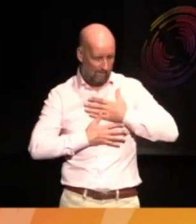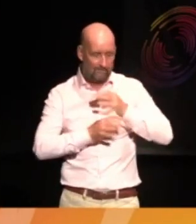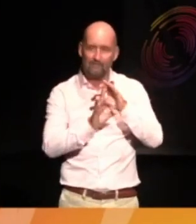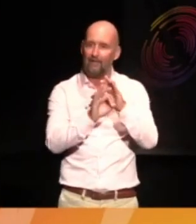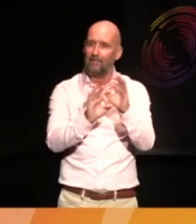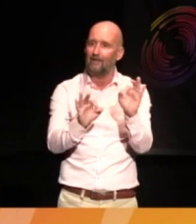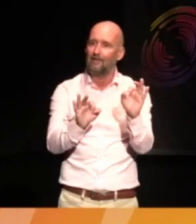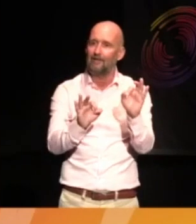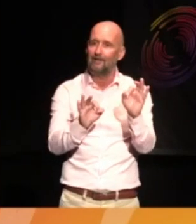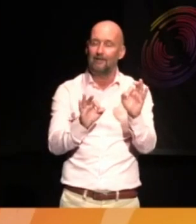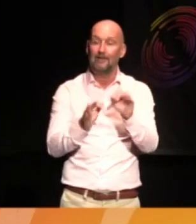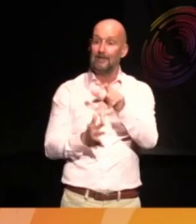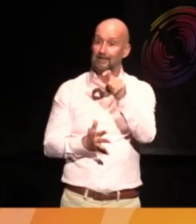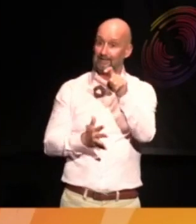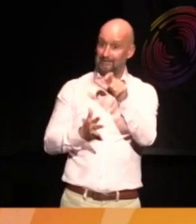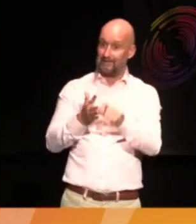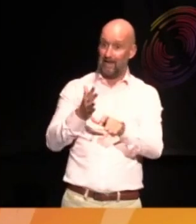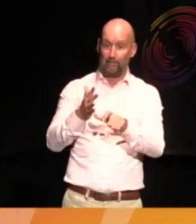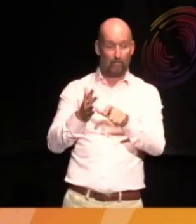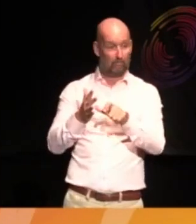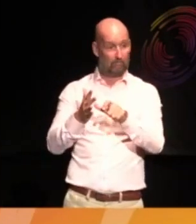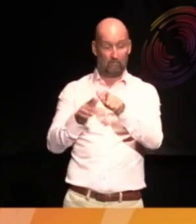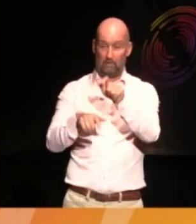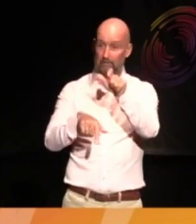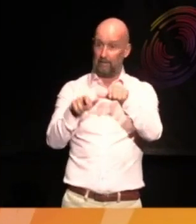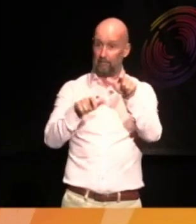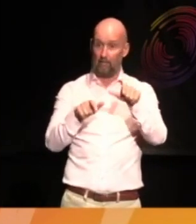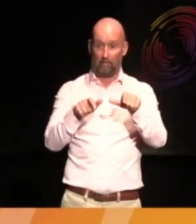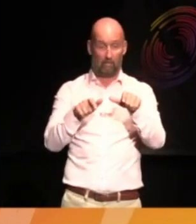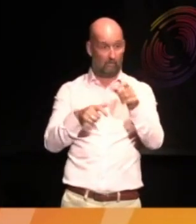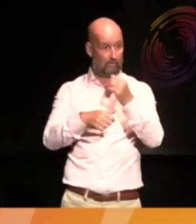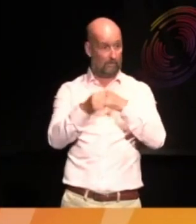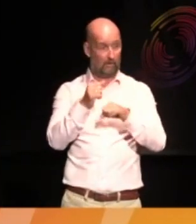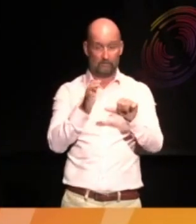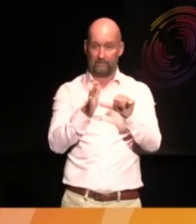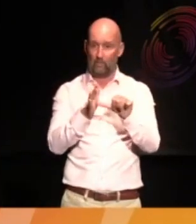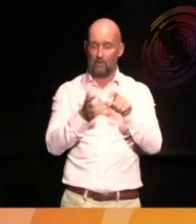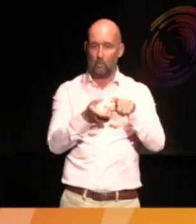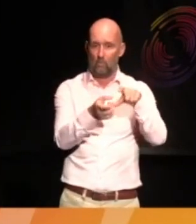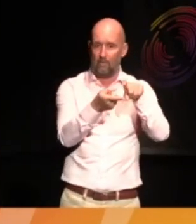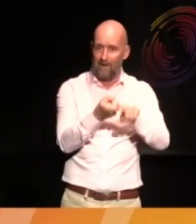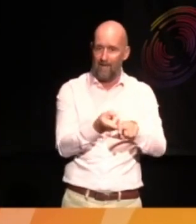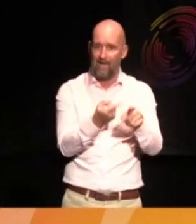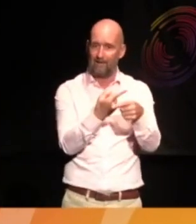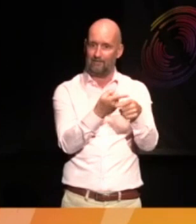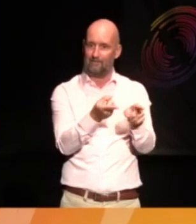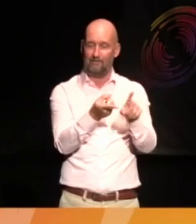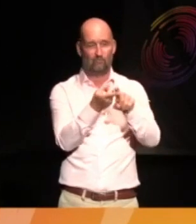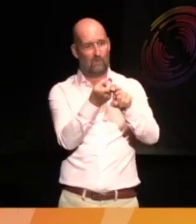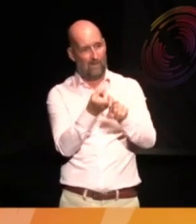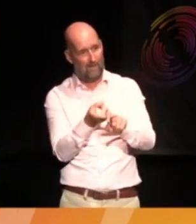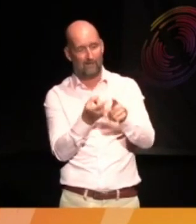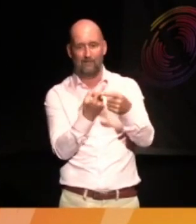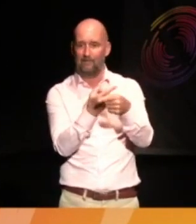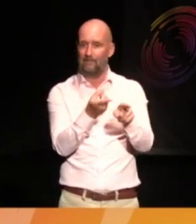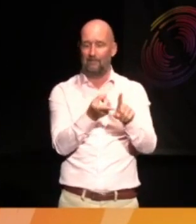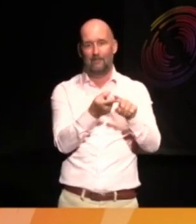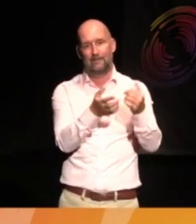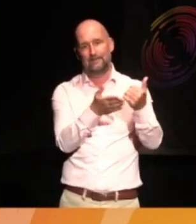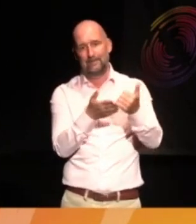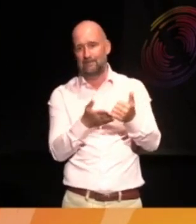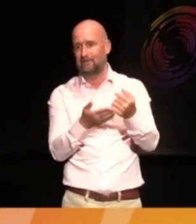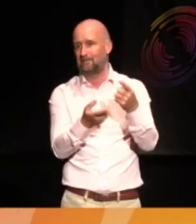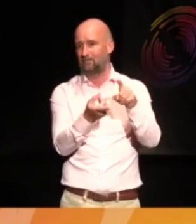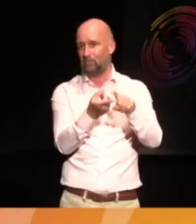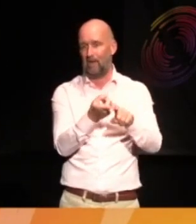puts disabled people in an awkward position that you're relying on or beholden to the assistance of